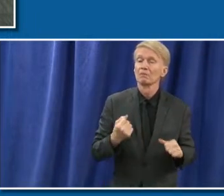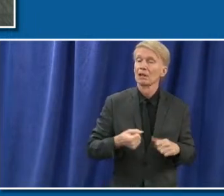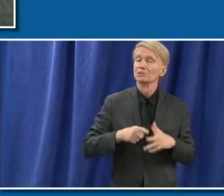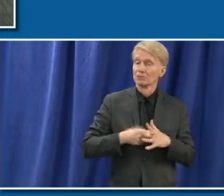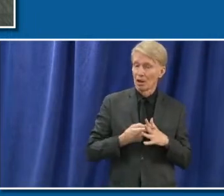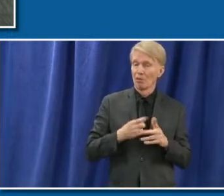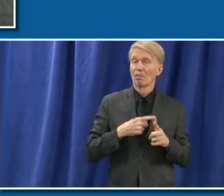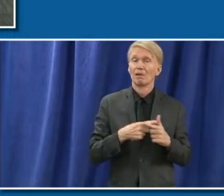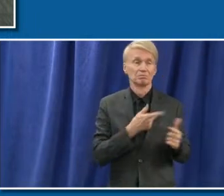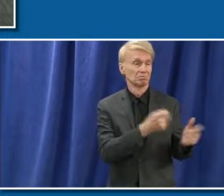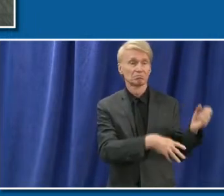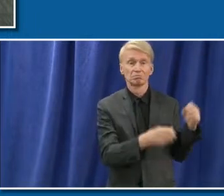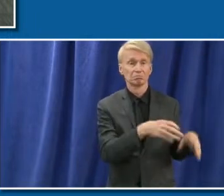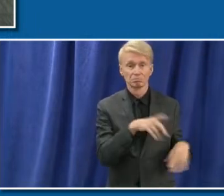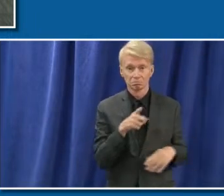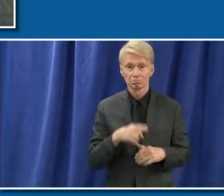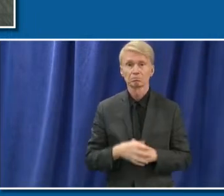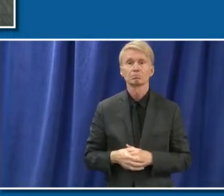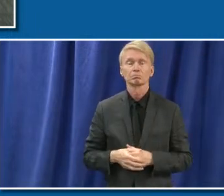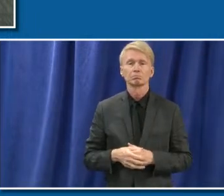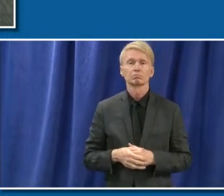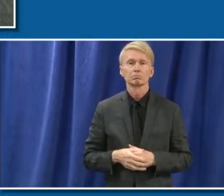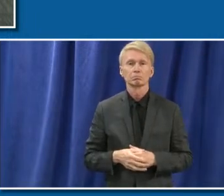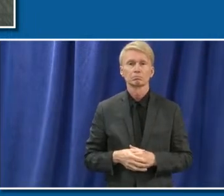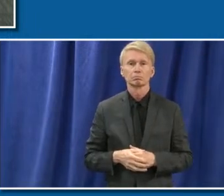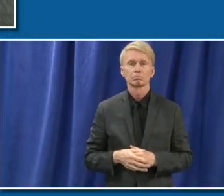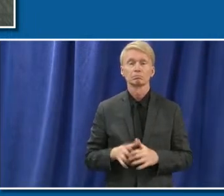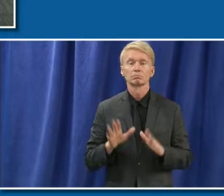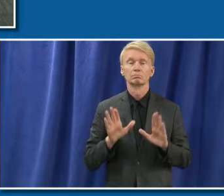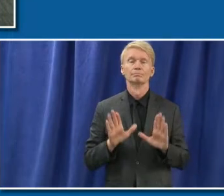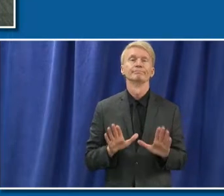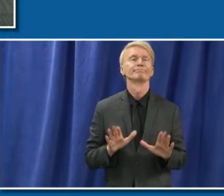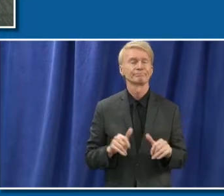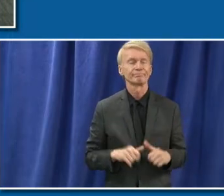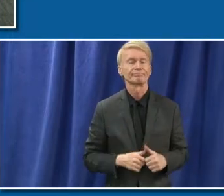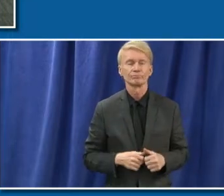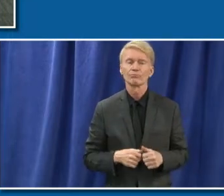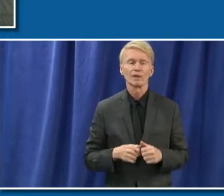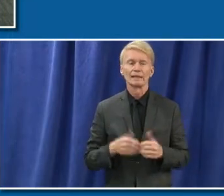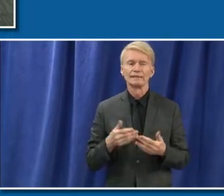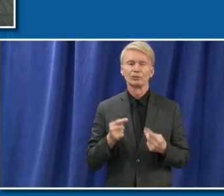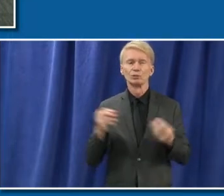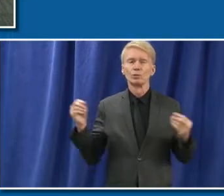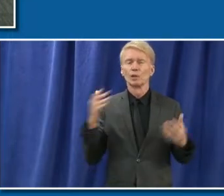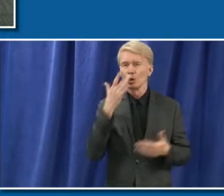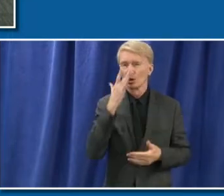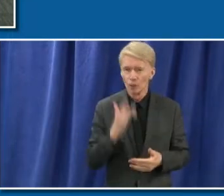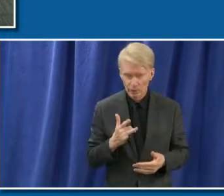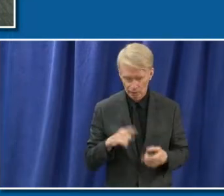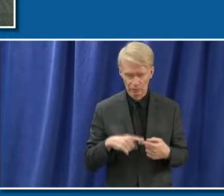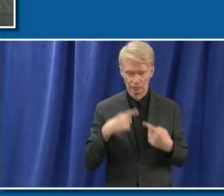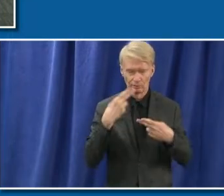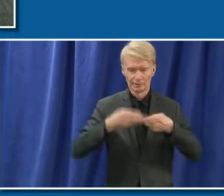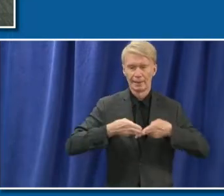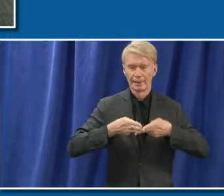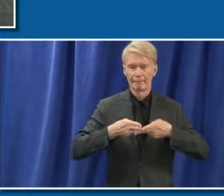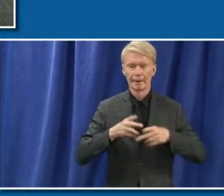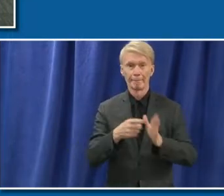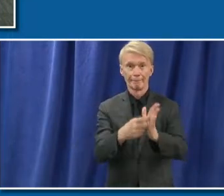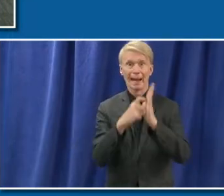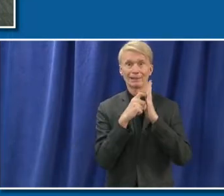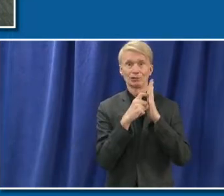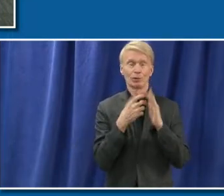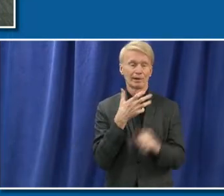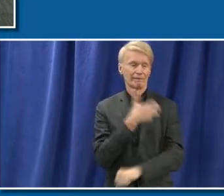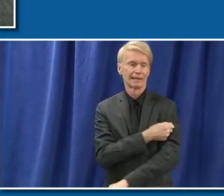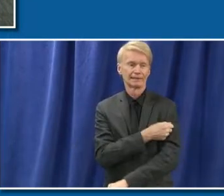and then either of you should feel free to chime in. So at this point, it's really premature to be talking about mandatory vaccination. So